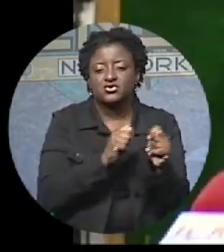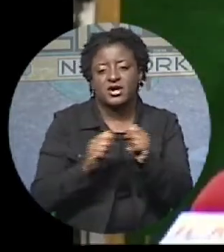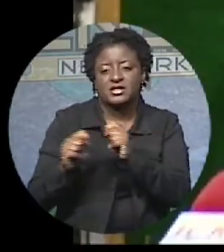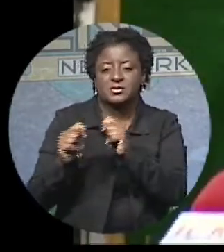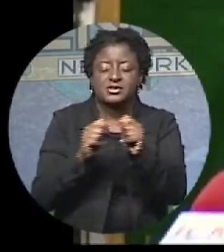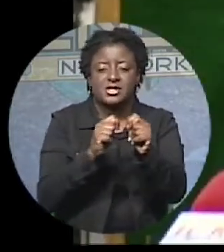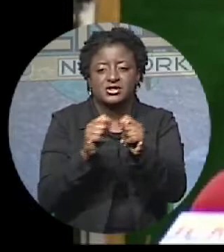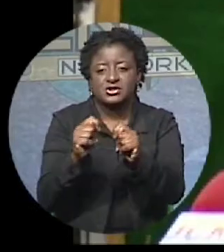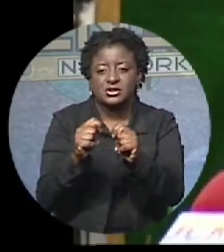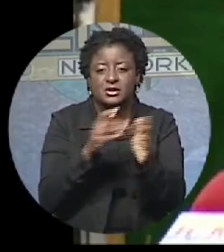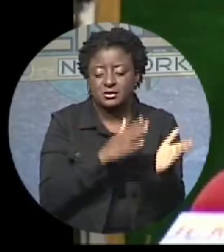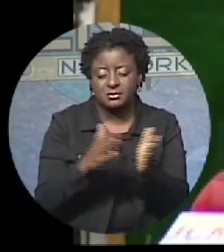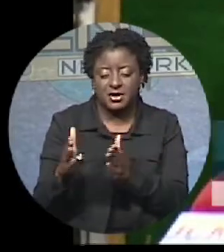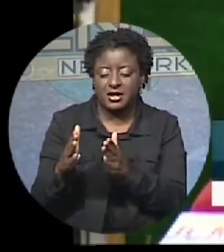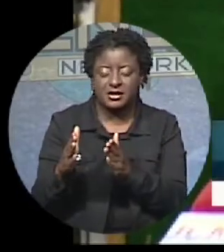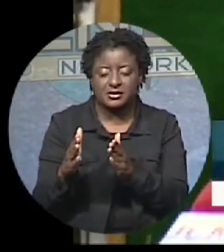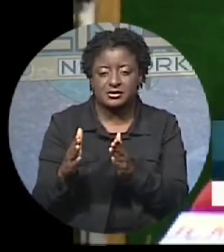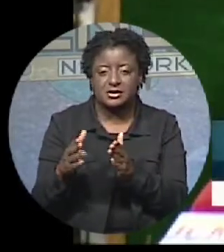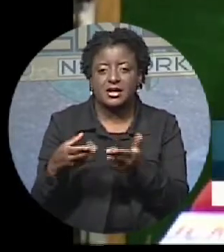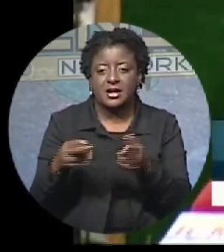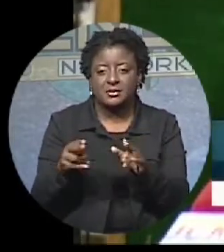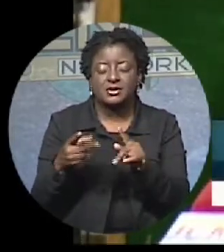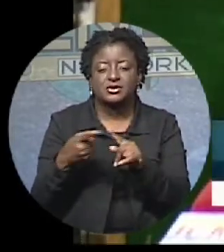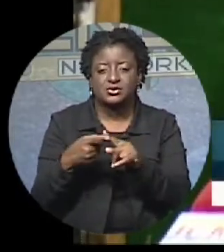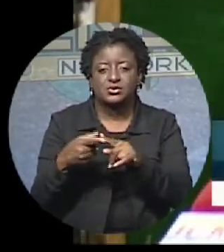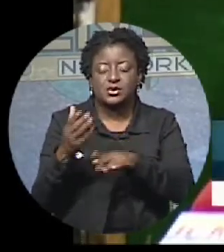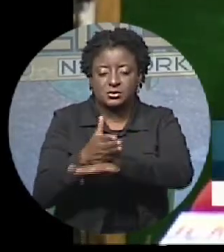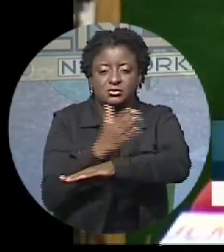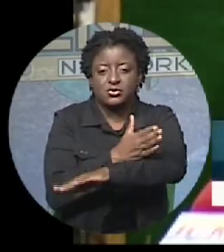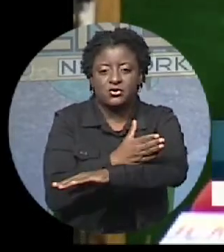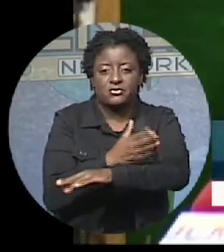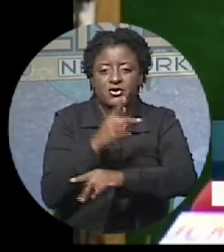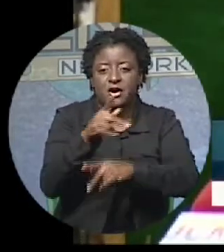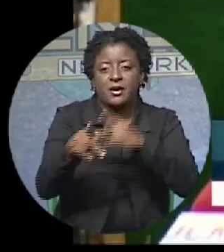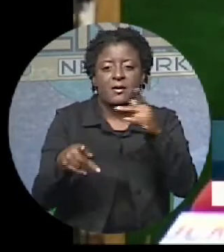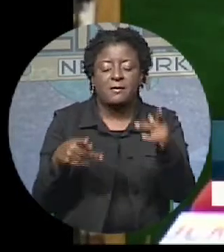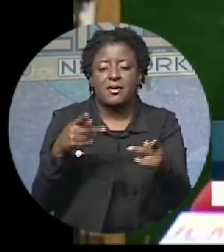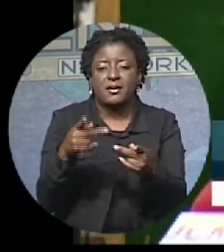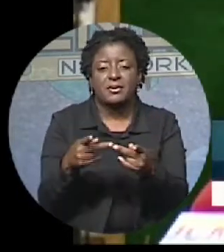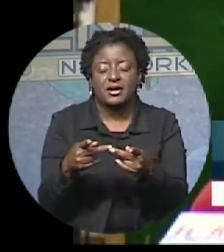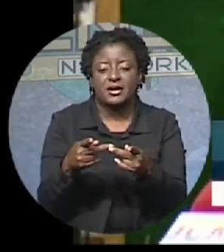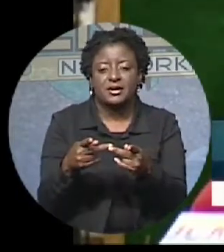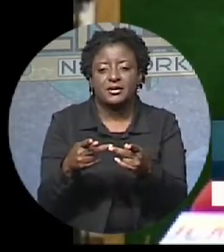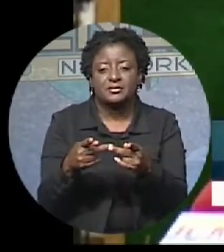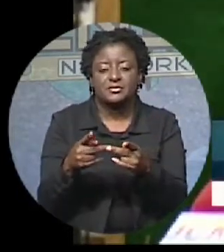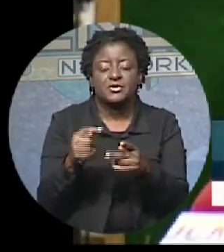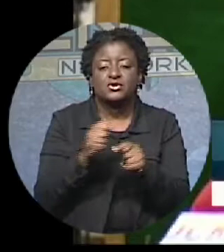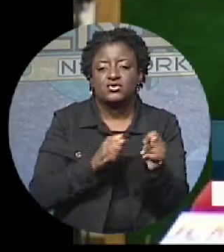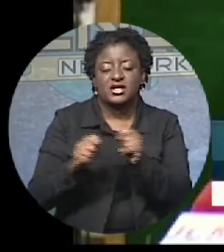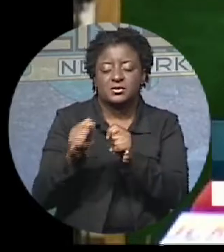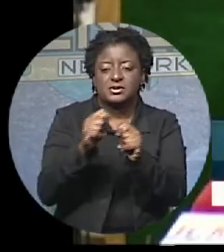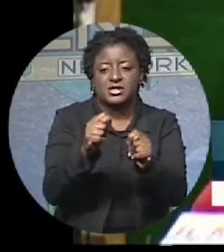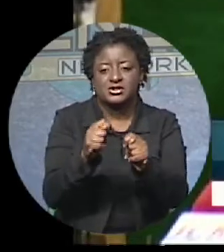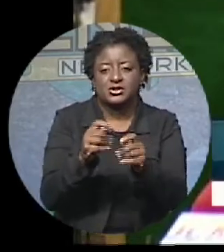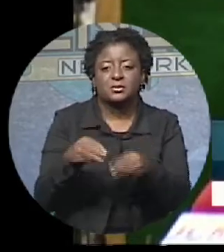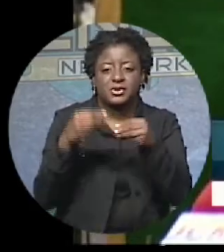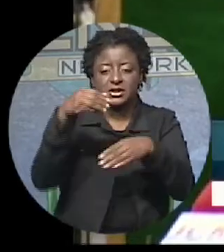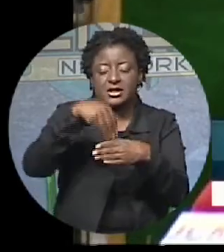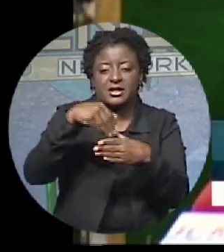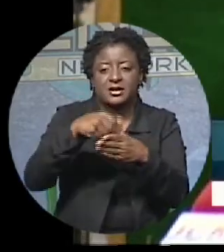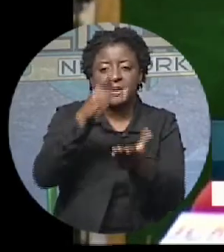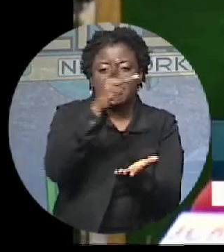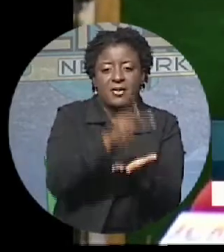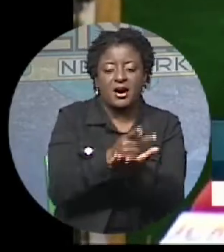also well underway to enhance public transportation in the city of Nassau with the implementation of park and ride facilities and reducing